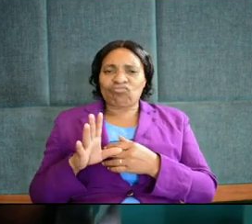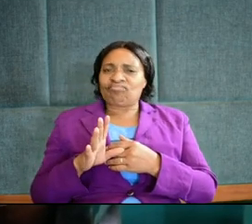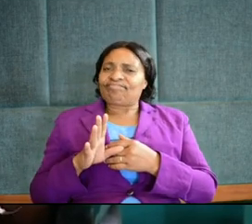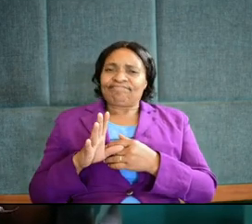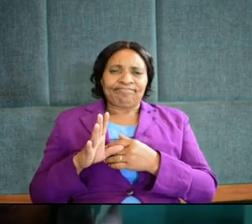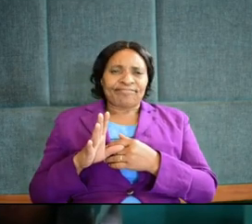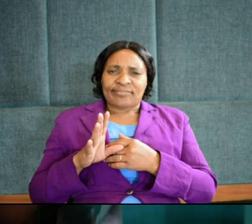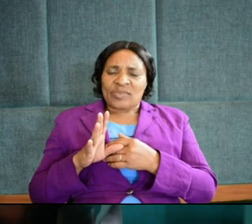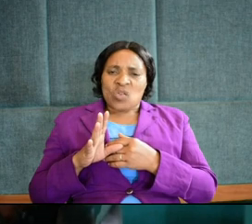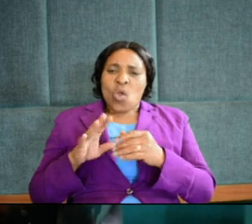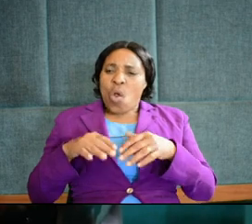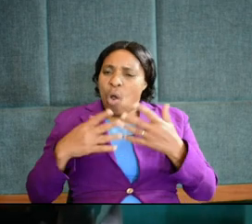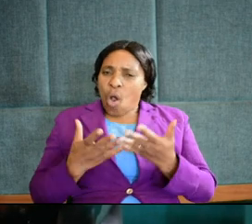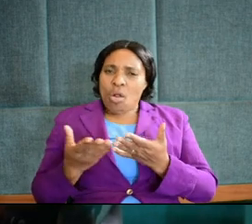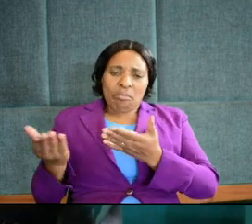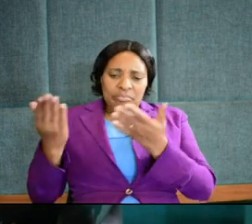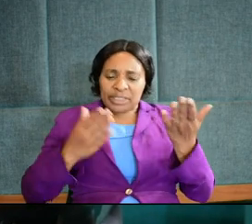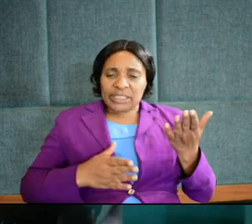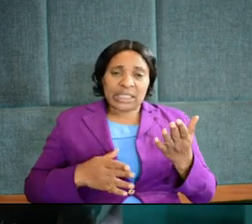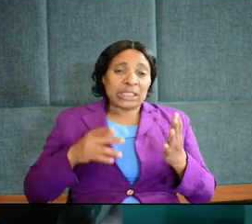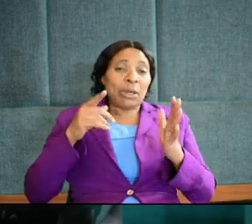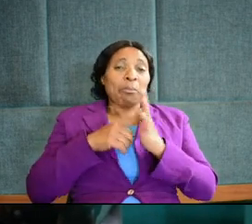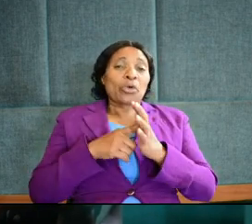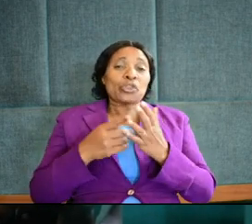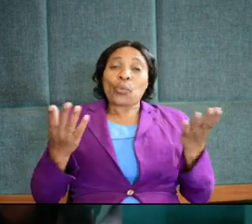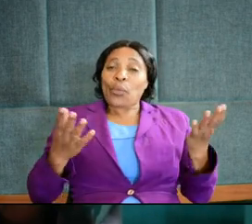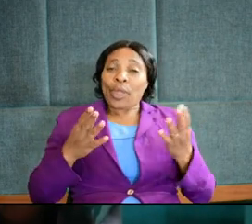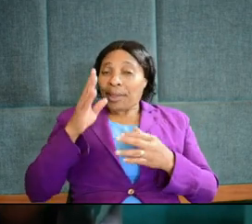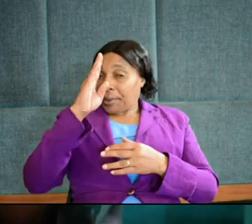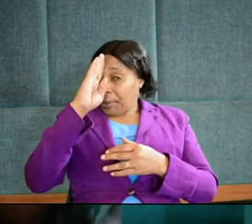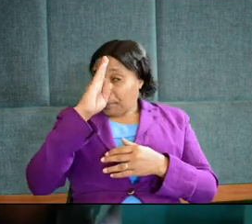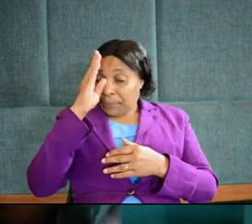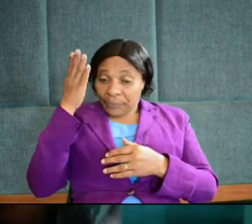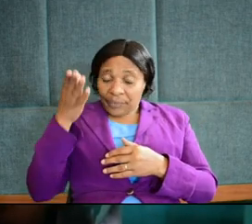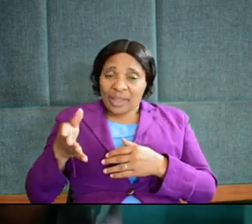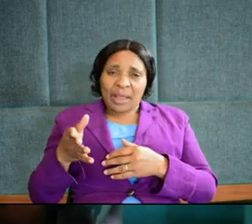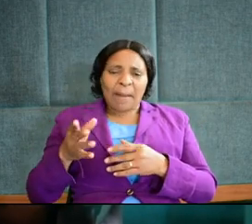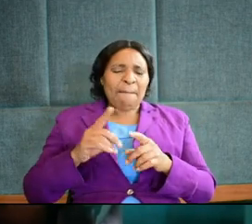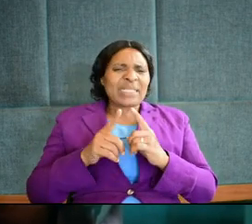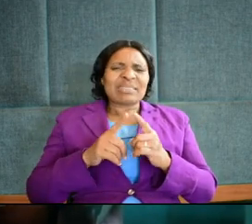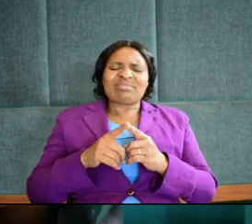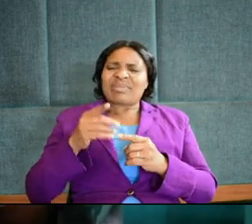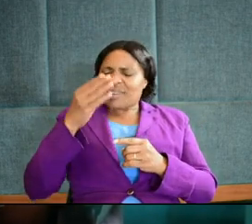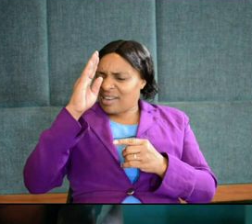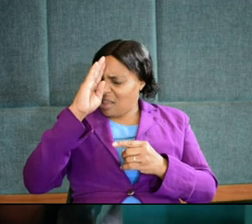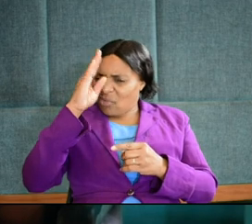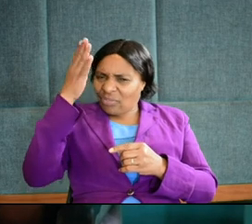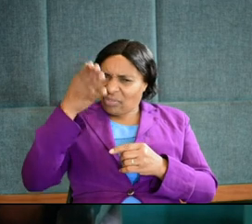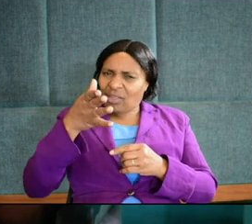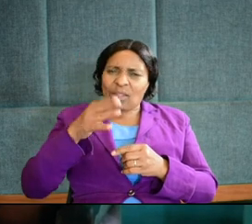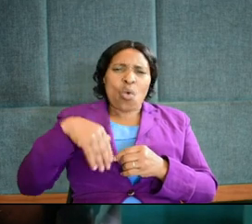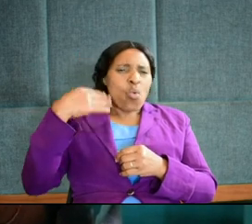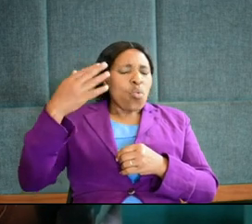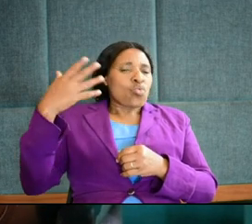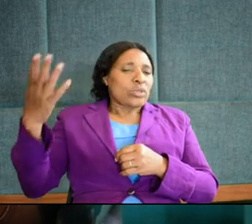never brings us to the point where there is no doubt. There is always doubt. And if we want